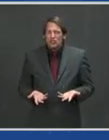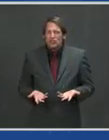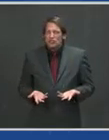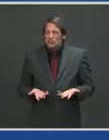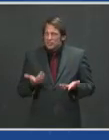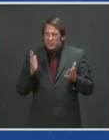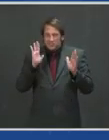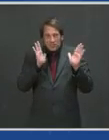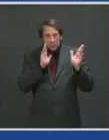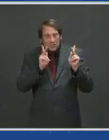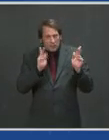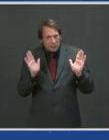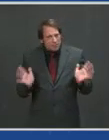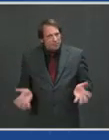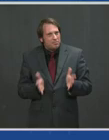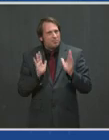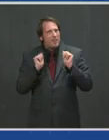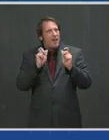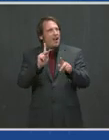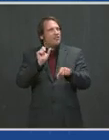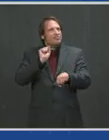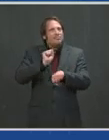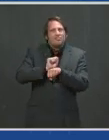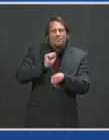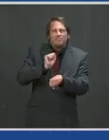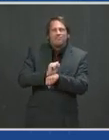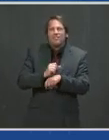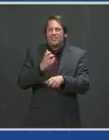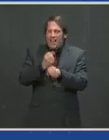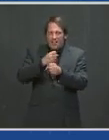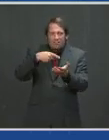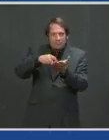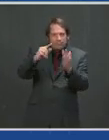to do and get paid for having good jobs.